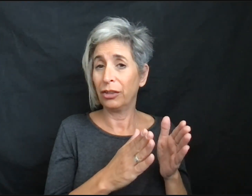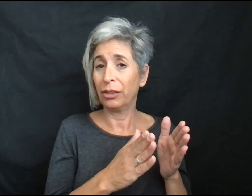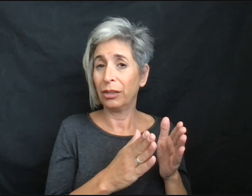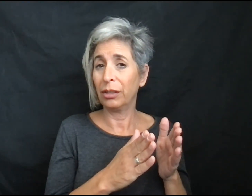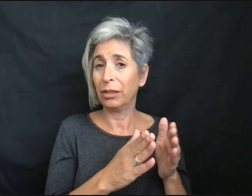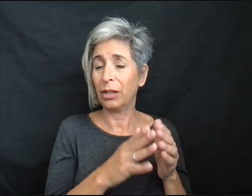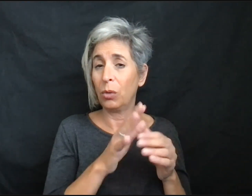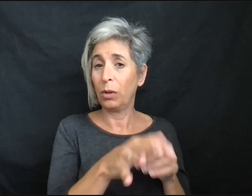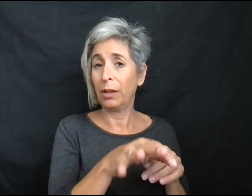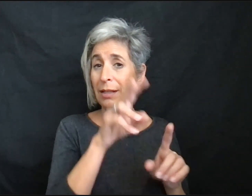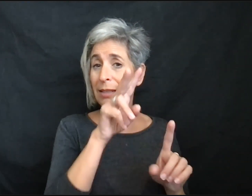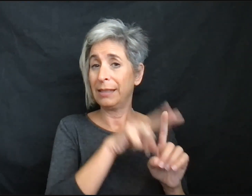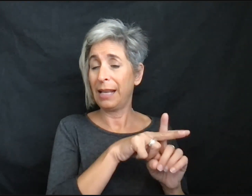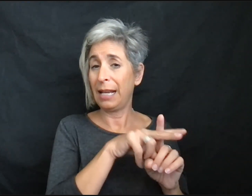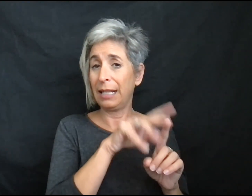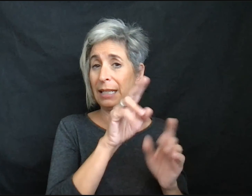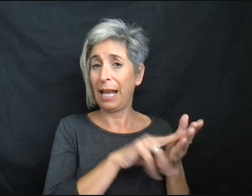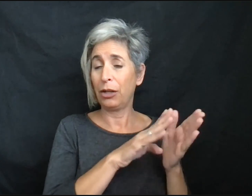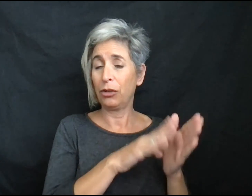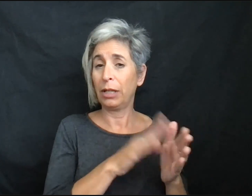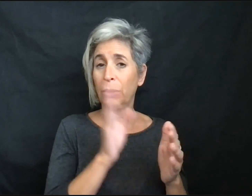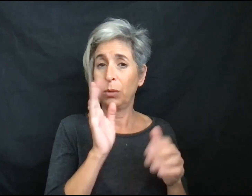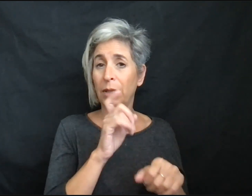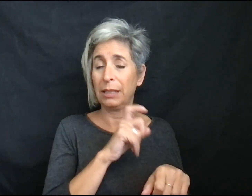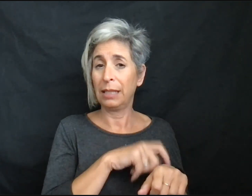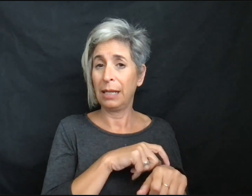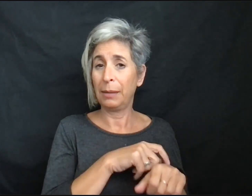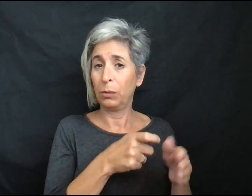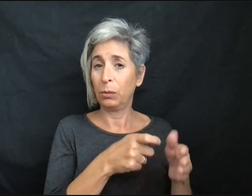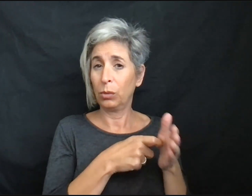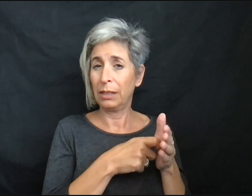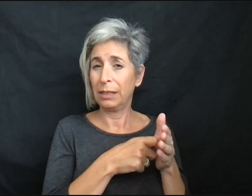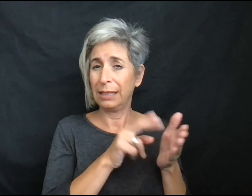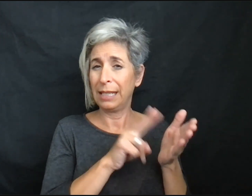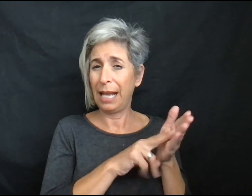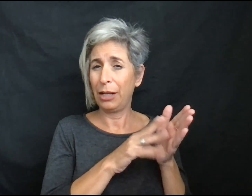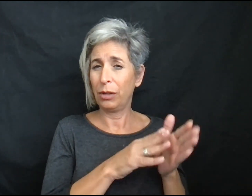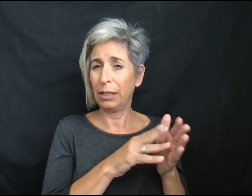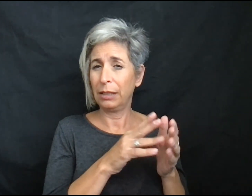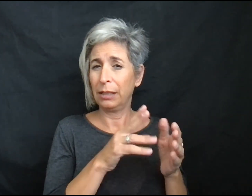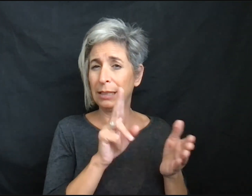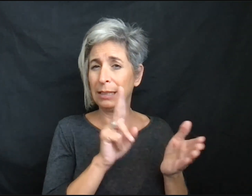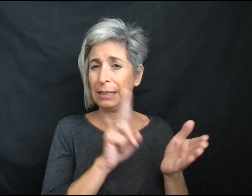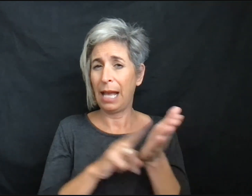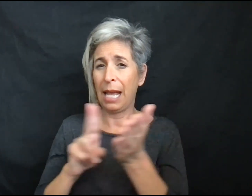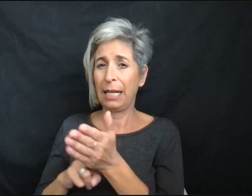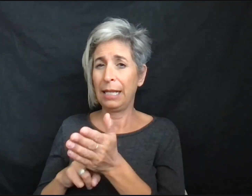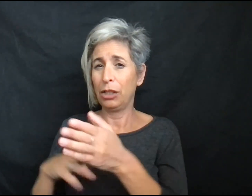between property owner and contractor be required? May the contractor sign as both owner and contractor?